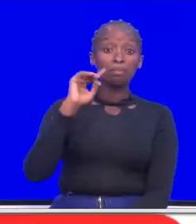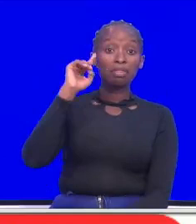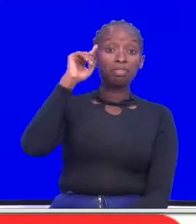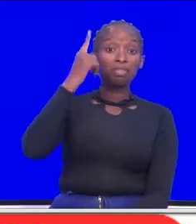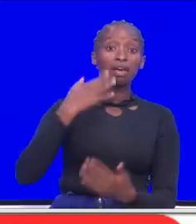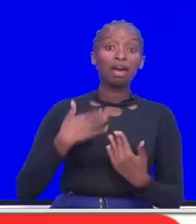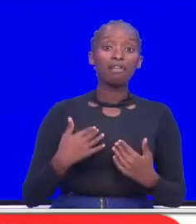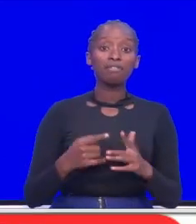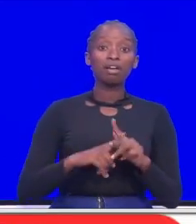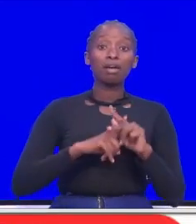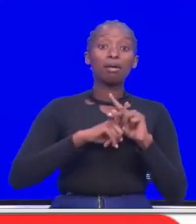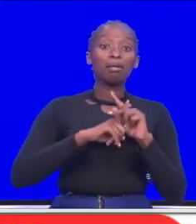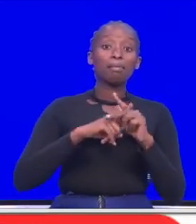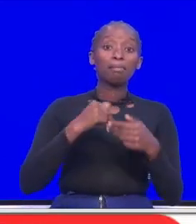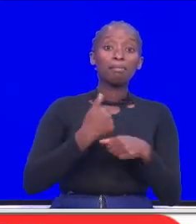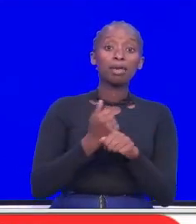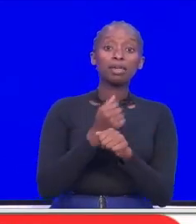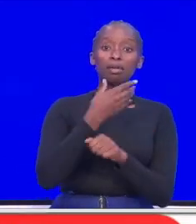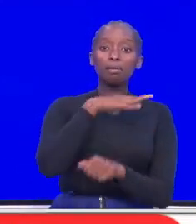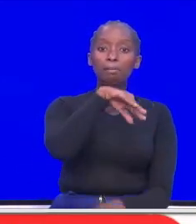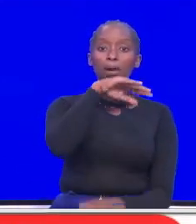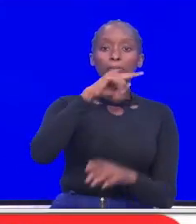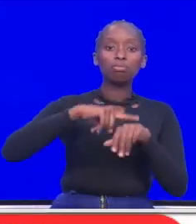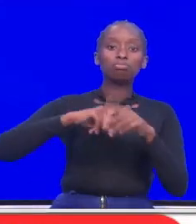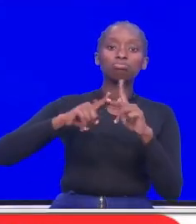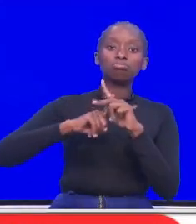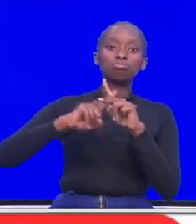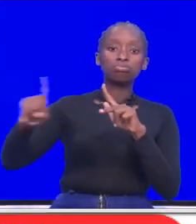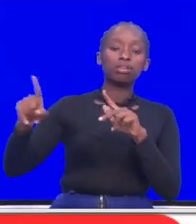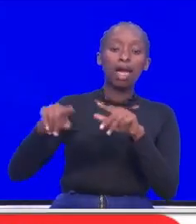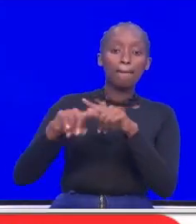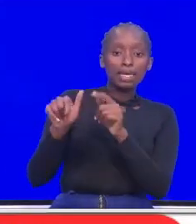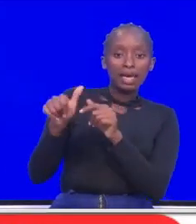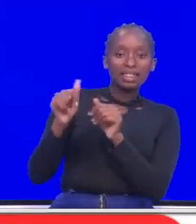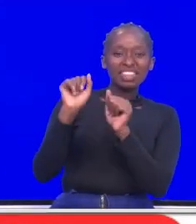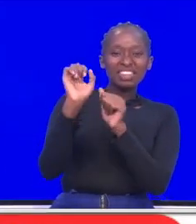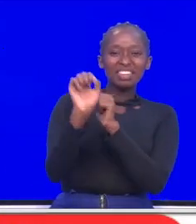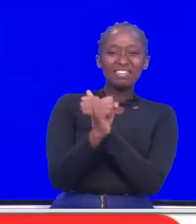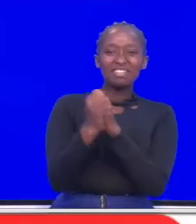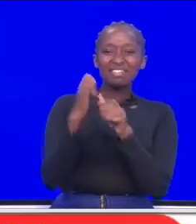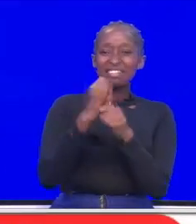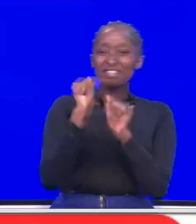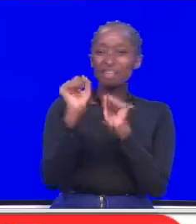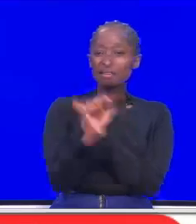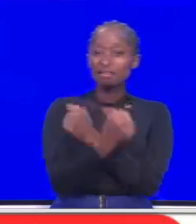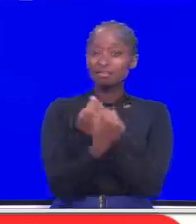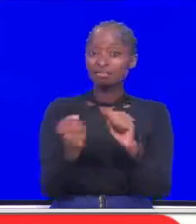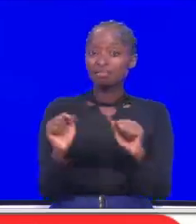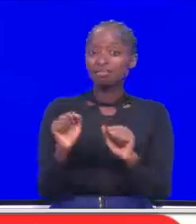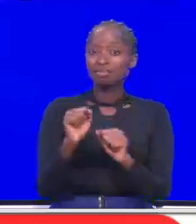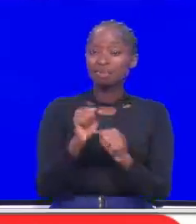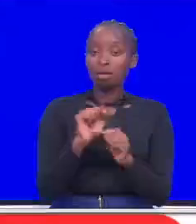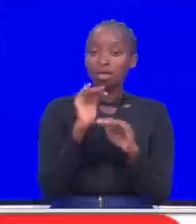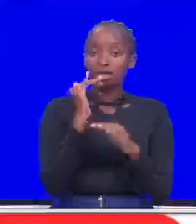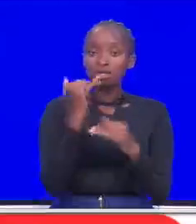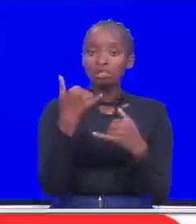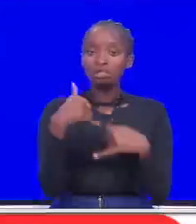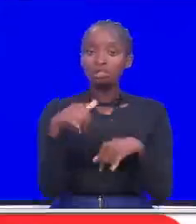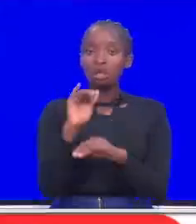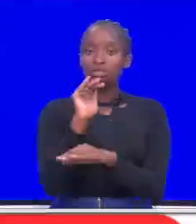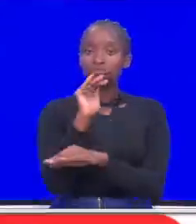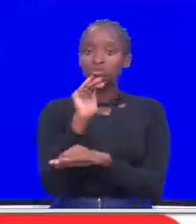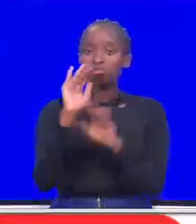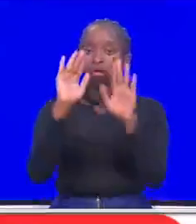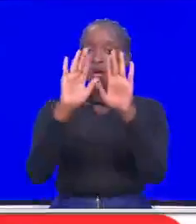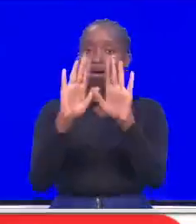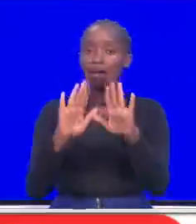baba anaenda. Na wengine hawajawahi ombea baba kura hata hapa Toi. While Raila was in Kibra,